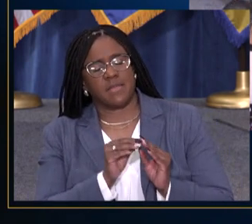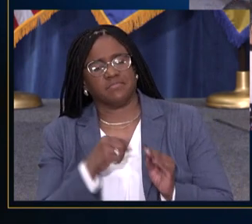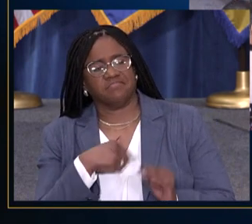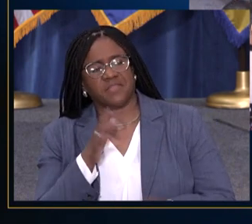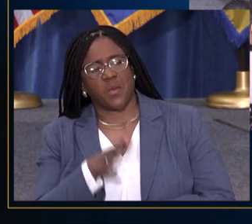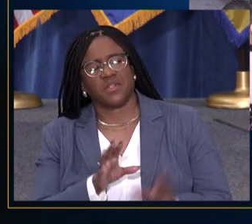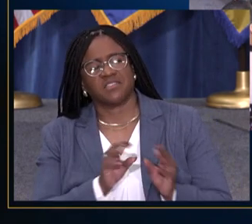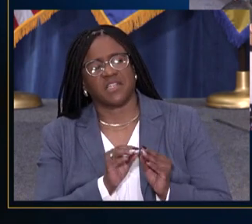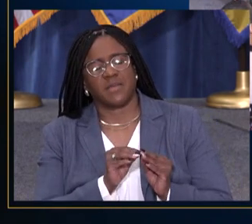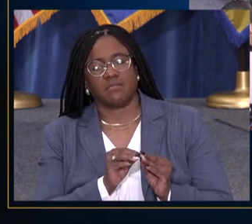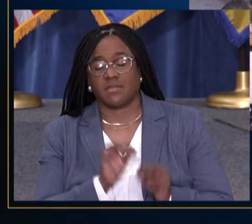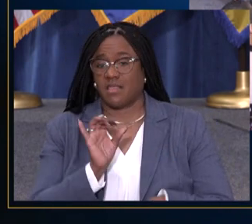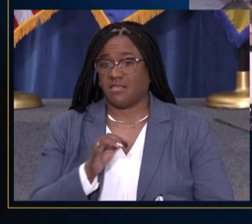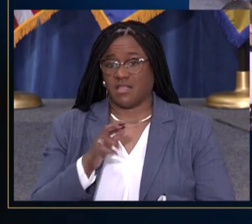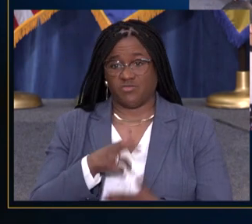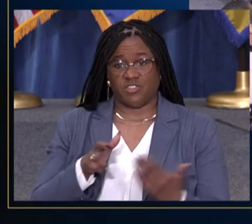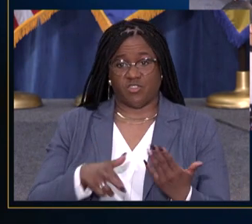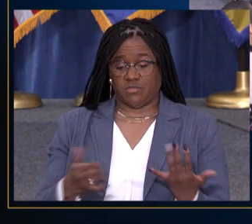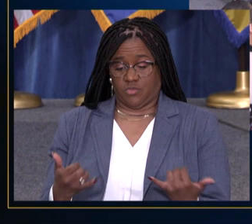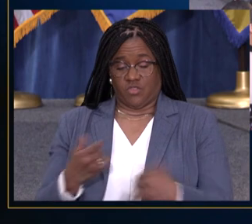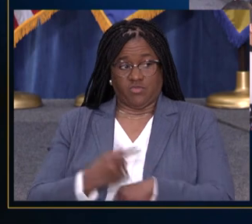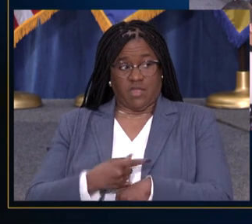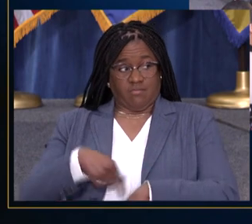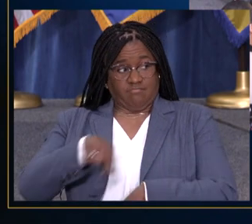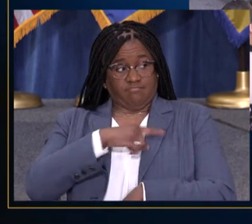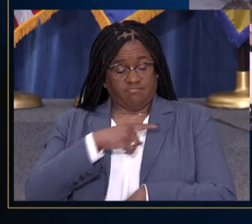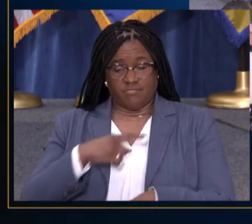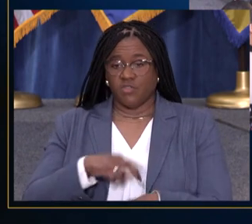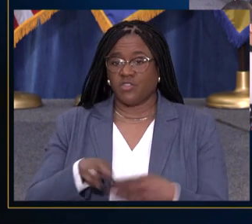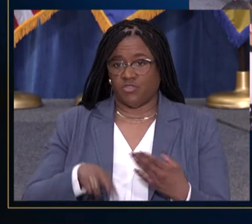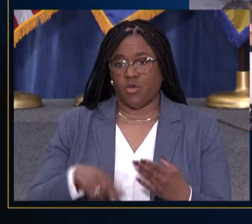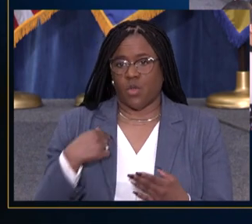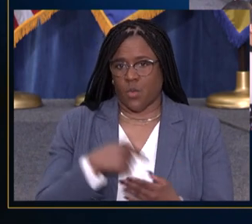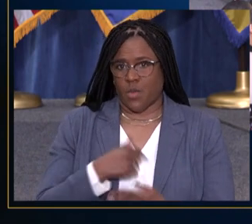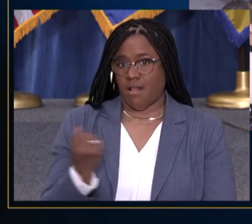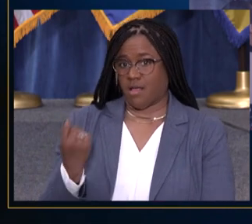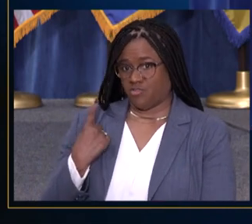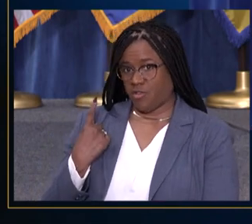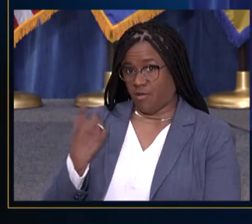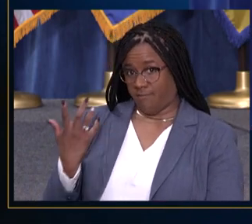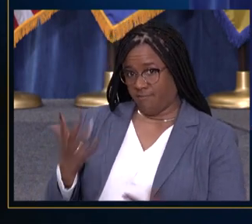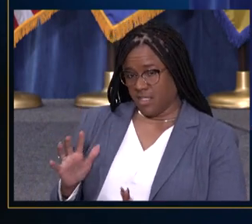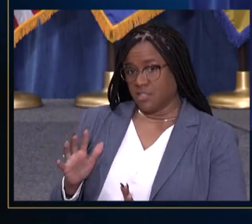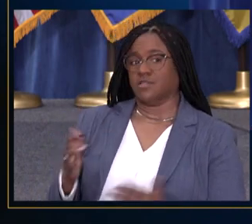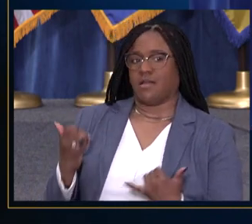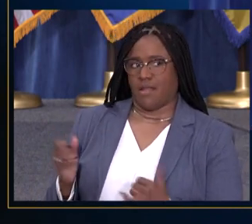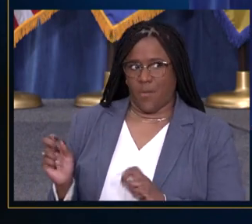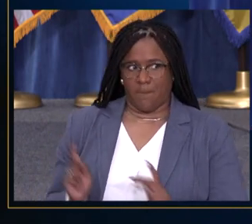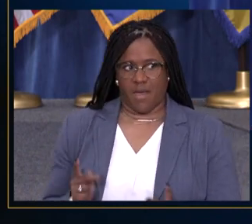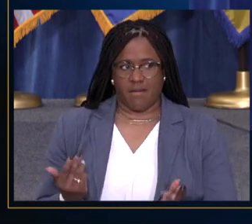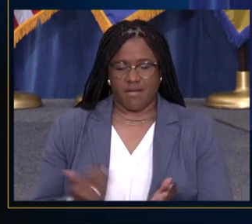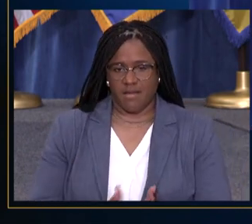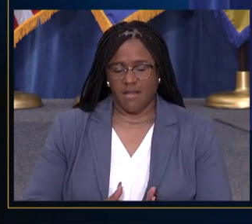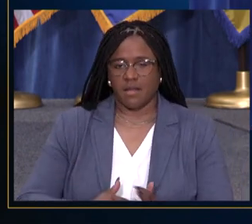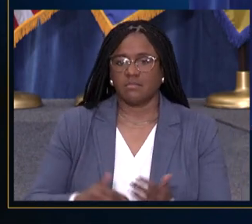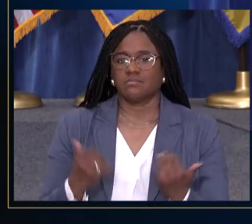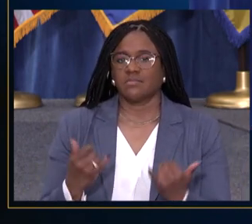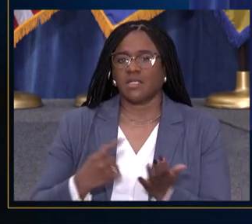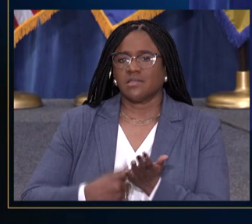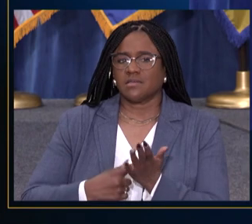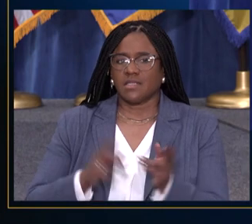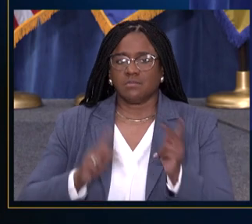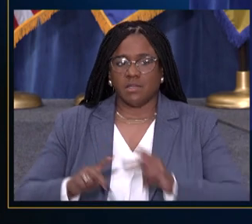I want to do a summit. And so that's the result. Today is the result of that. We did one last year, we're back. And so as we talk about folks who are